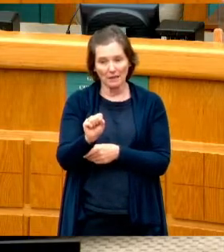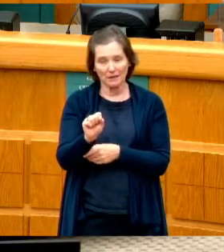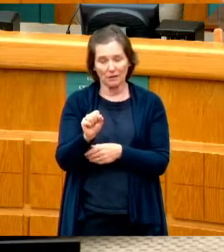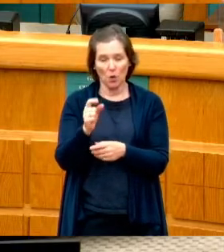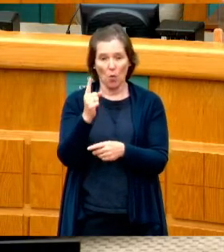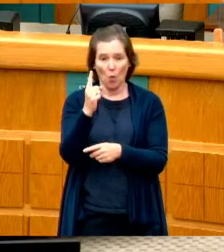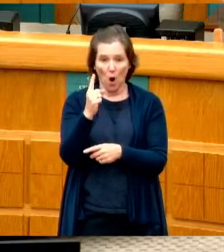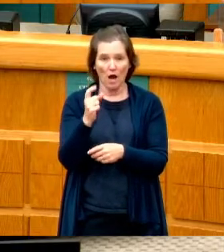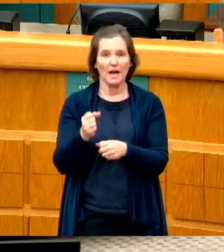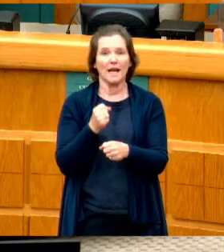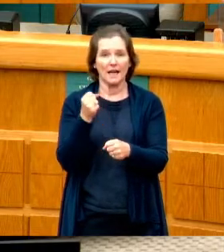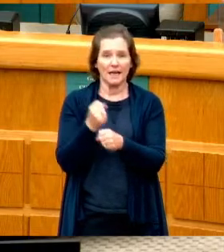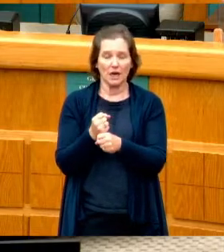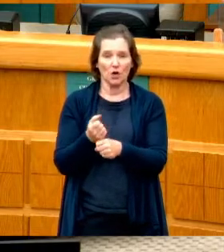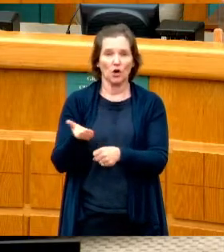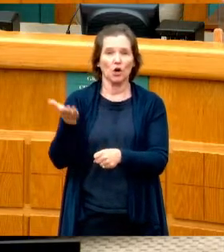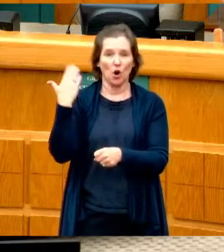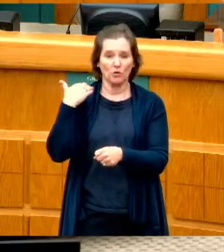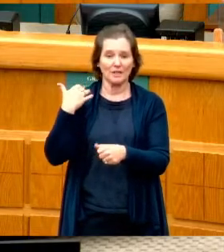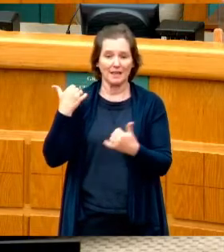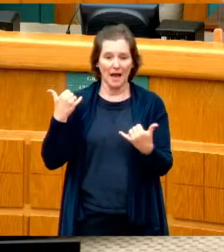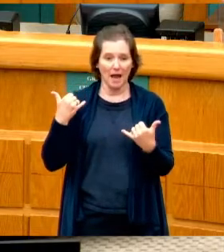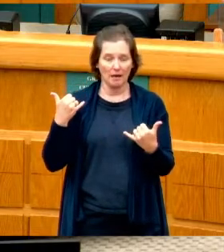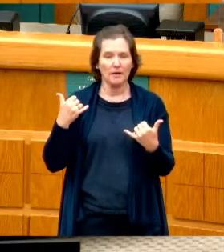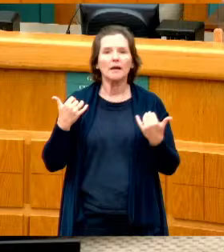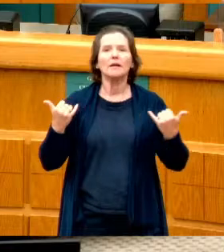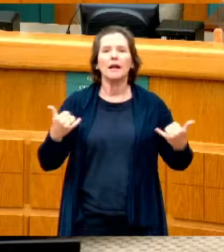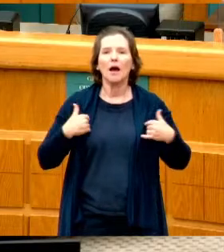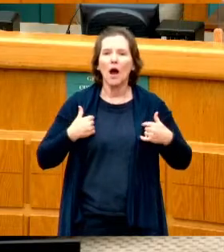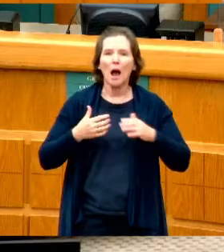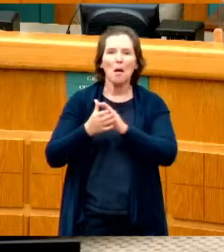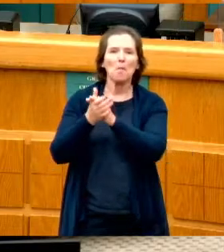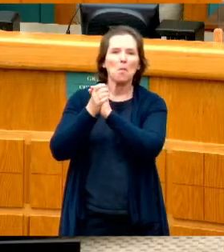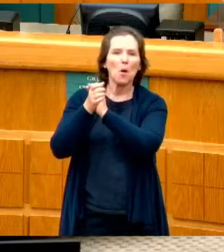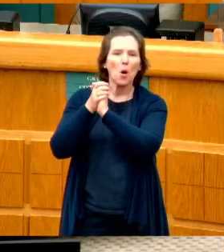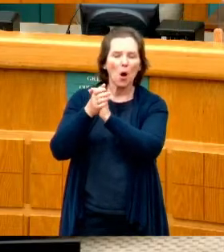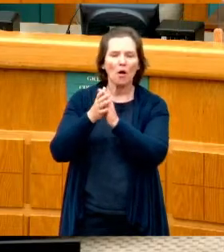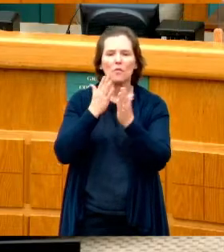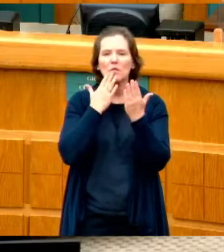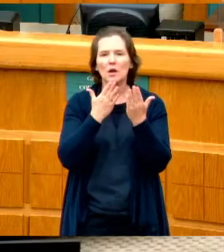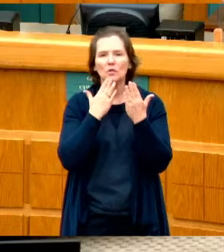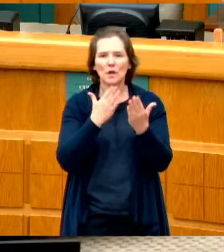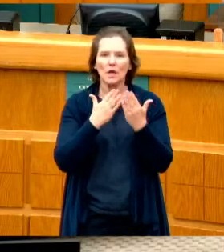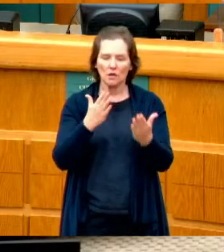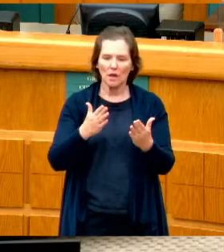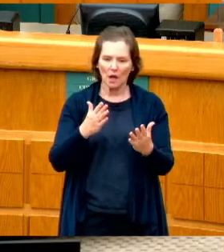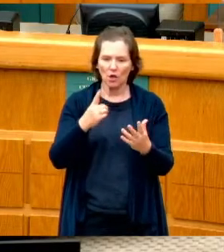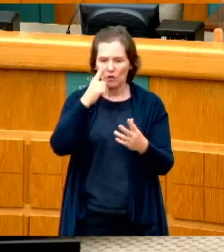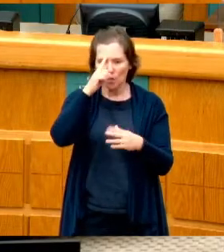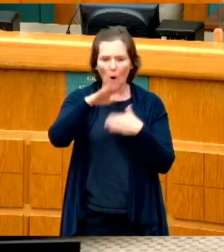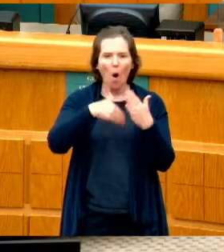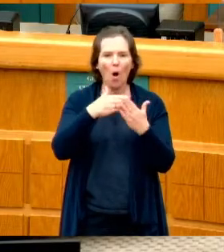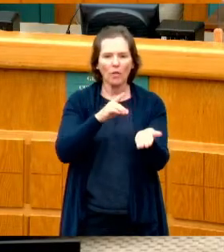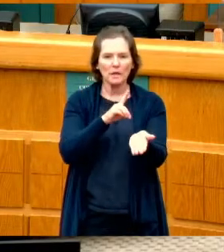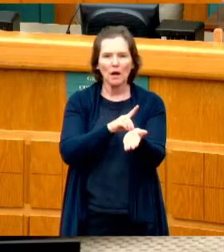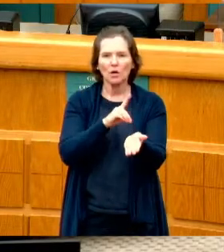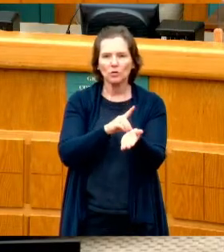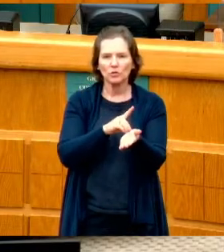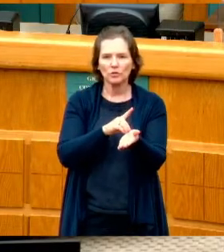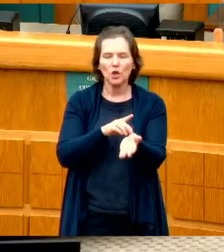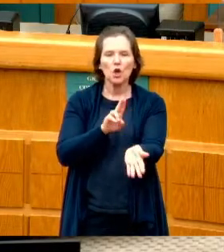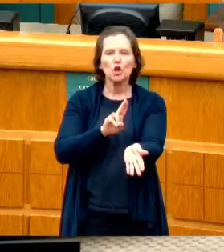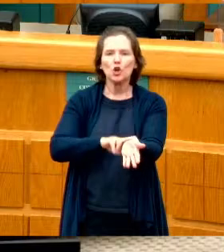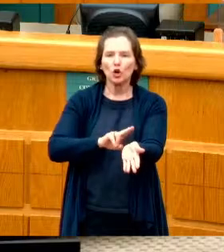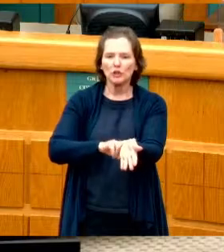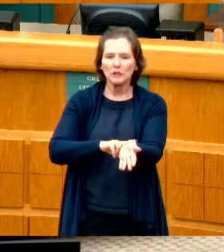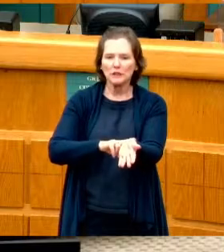brave doctors, nurses, and hospital staff that have worked tirelessly to protect our families continue to do so